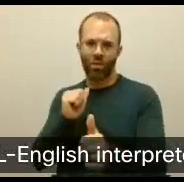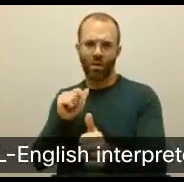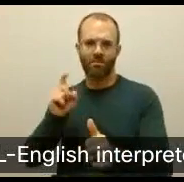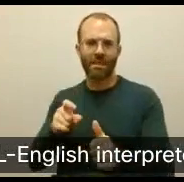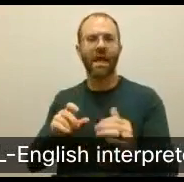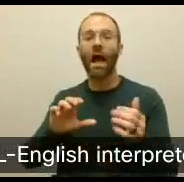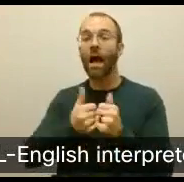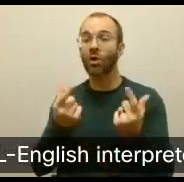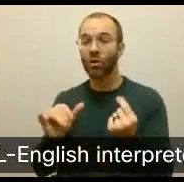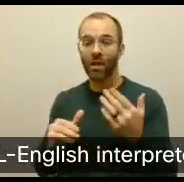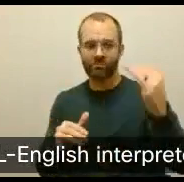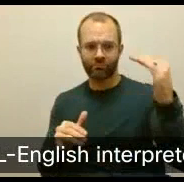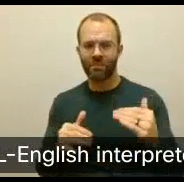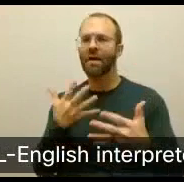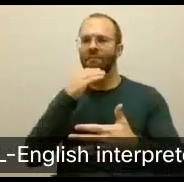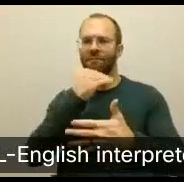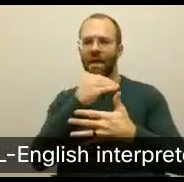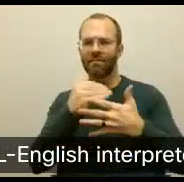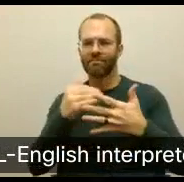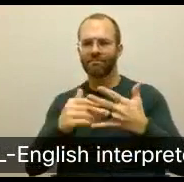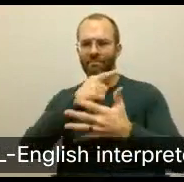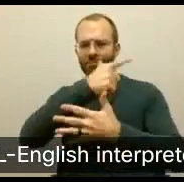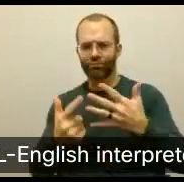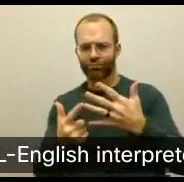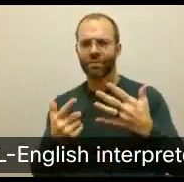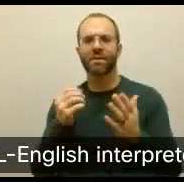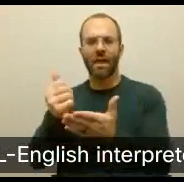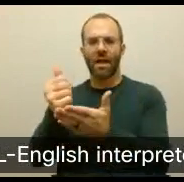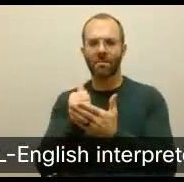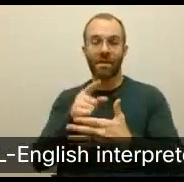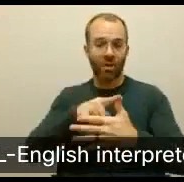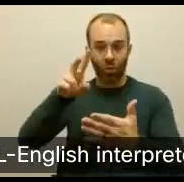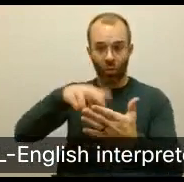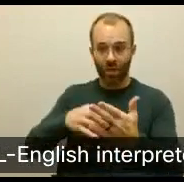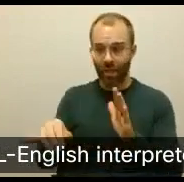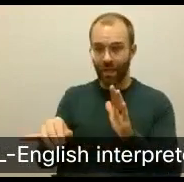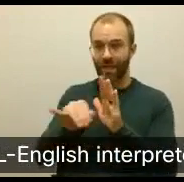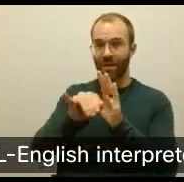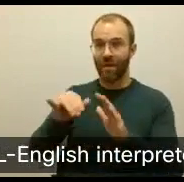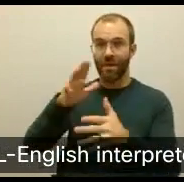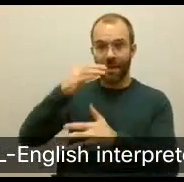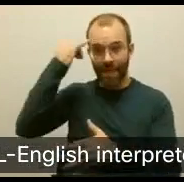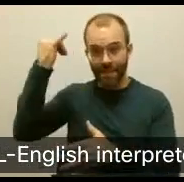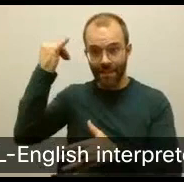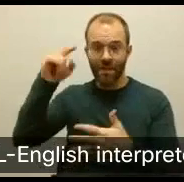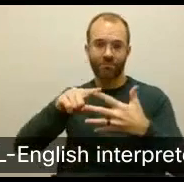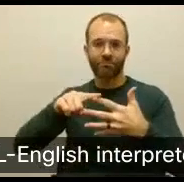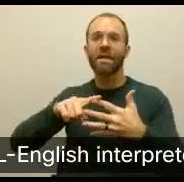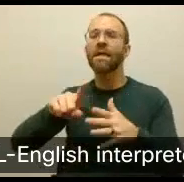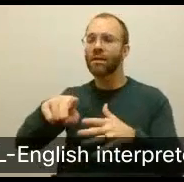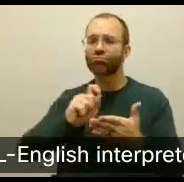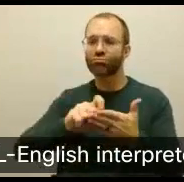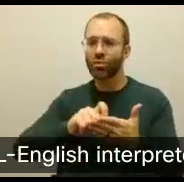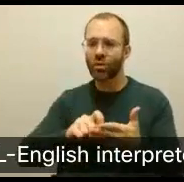5 steps to help ensure we're paraphrasing appropriately. So reading and identifying the main idea, taking notes,